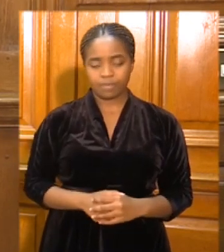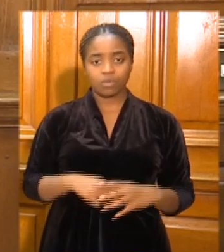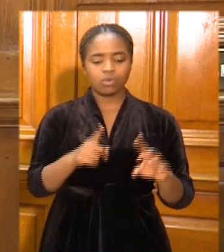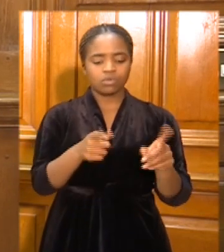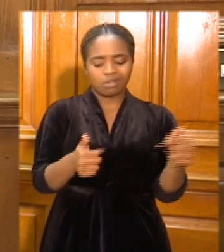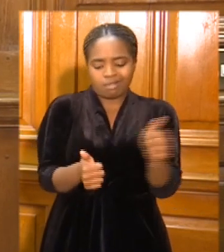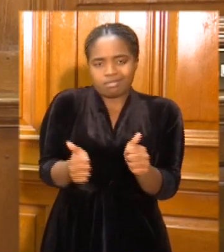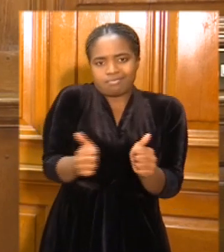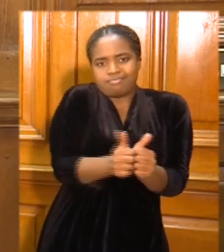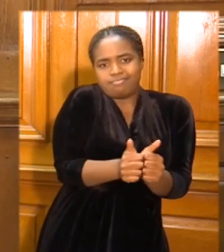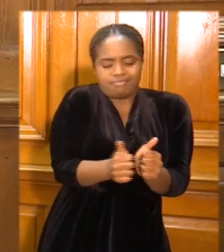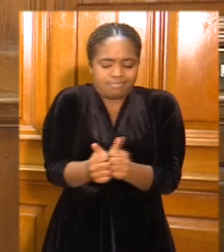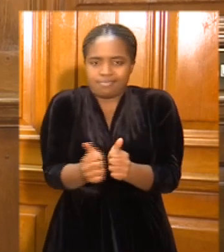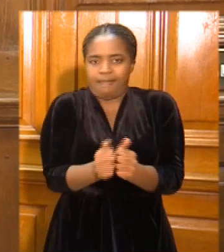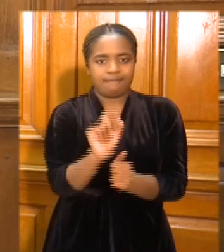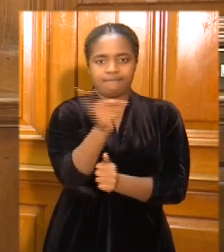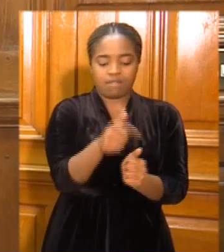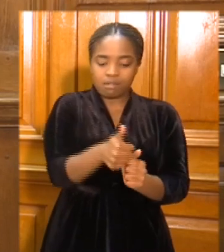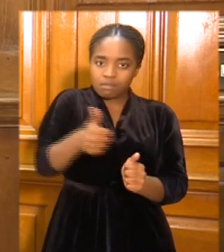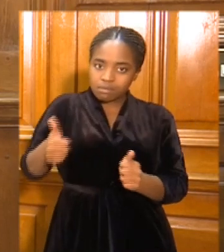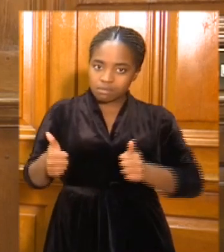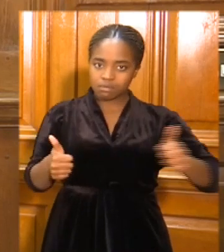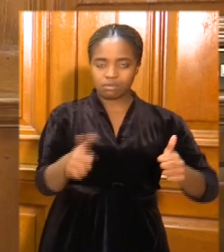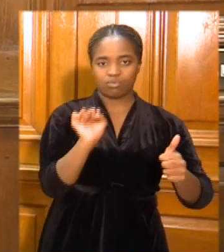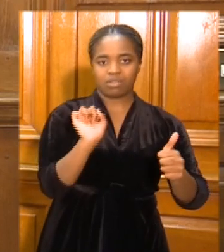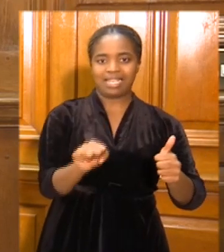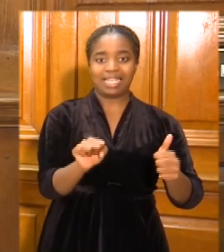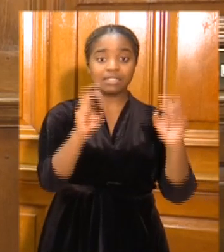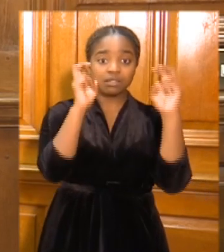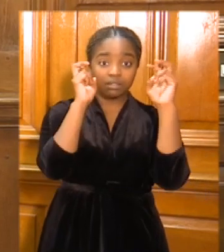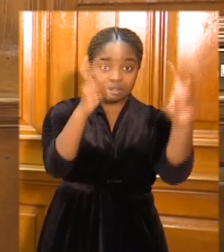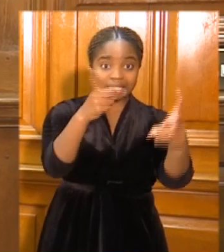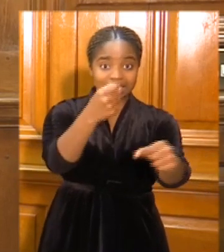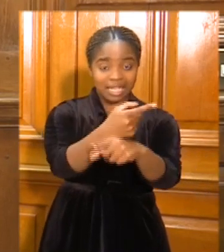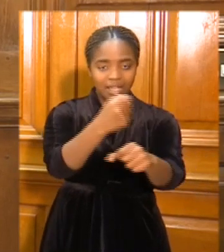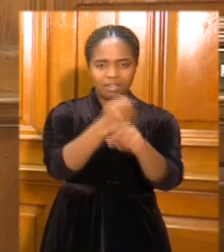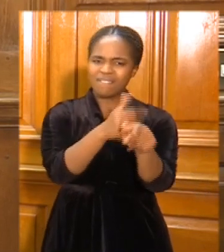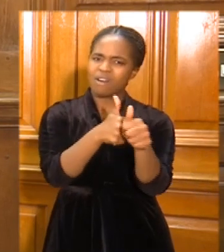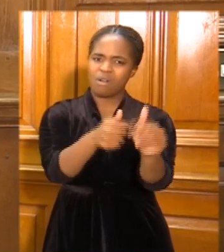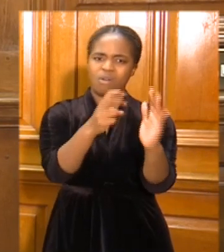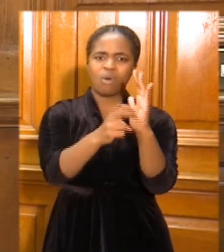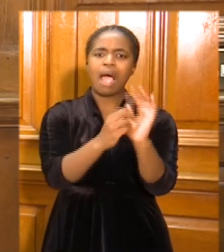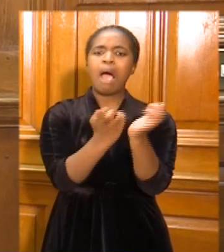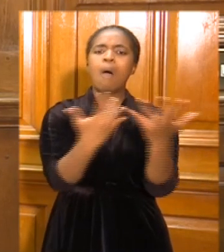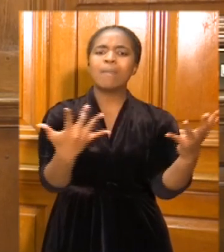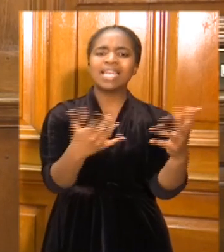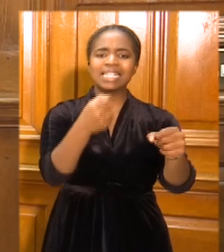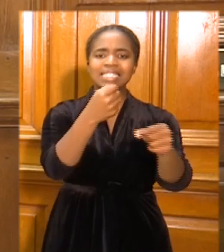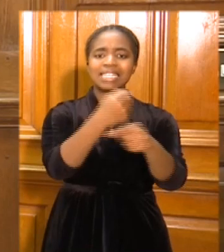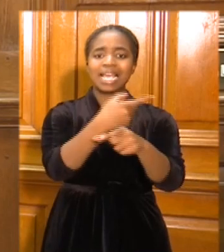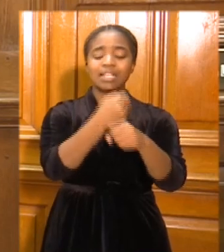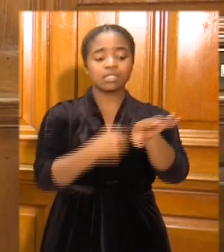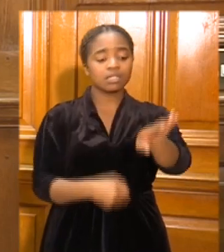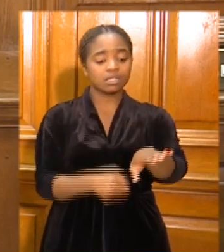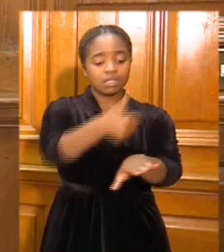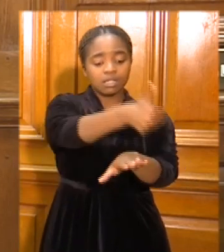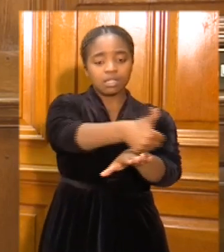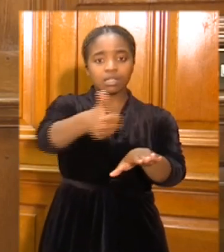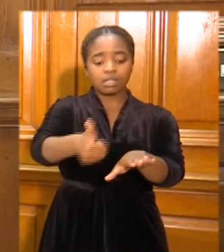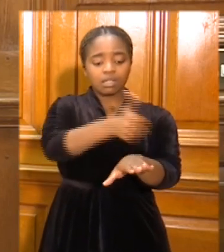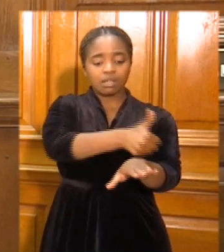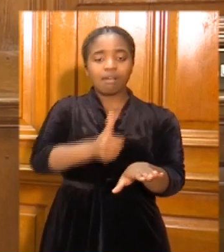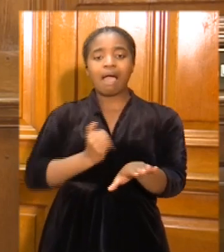commuters. Taxi and bus operators need to observe the regulations to be announced by the Minister of Transport, including